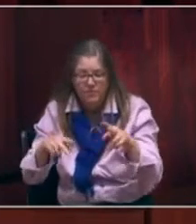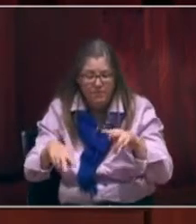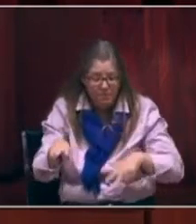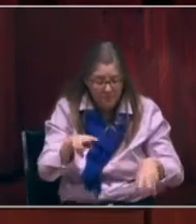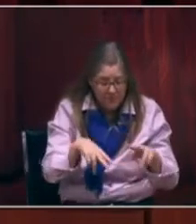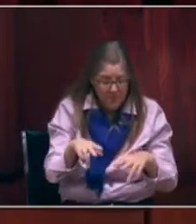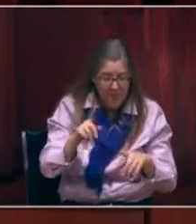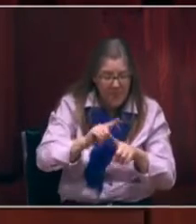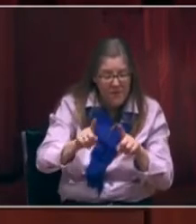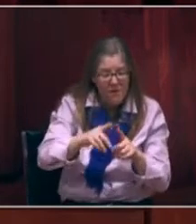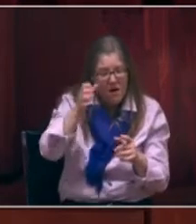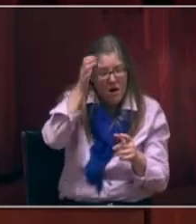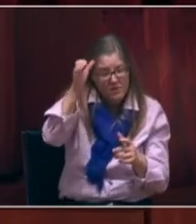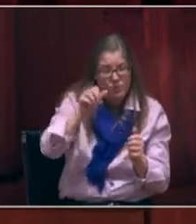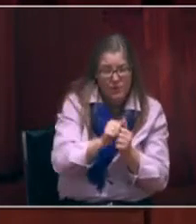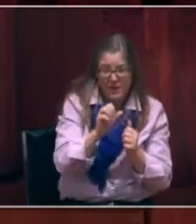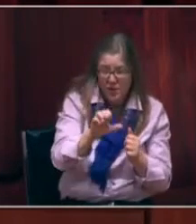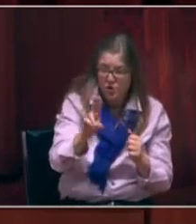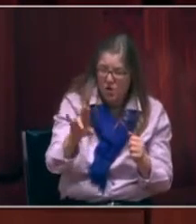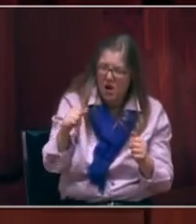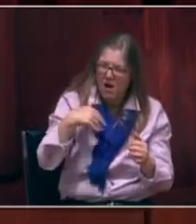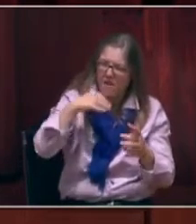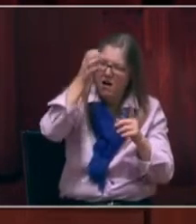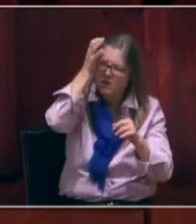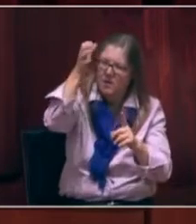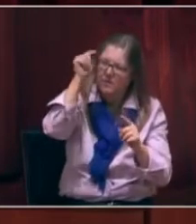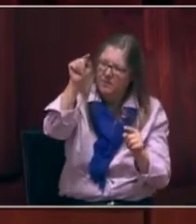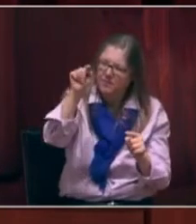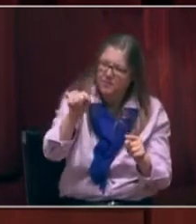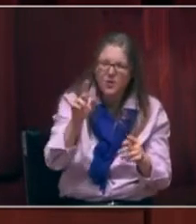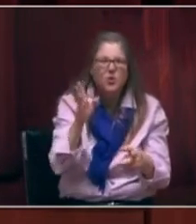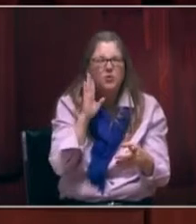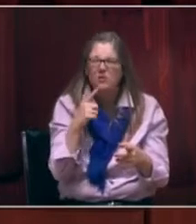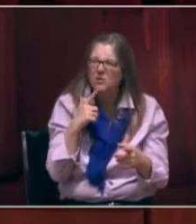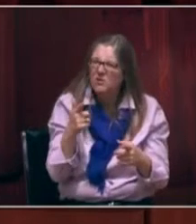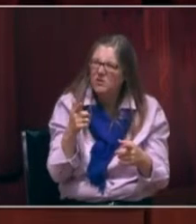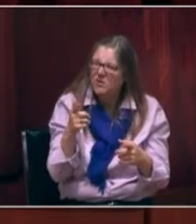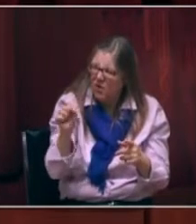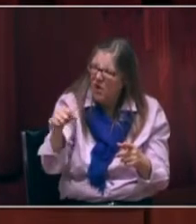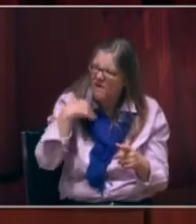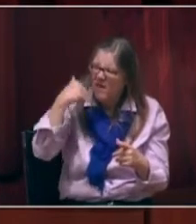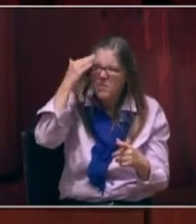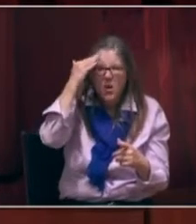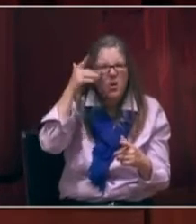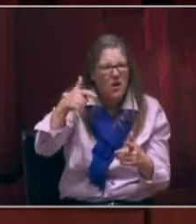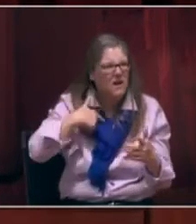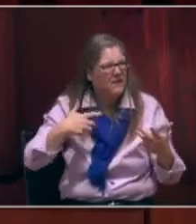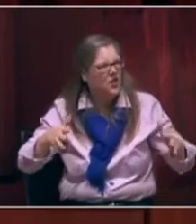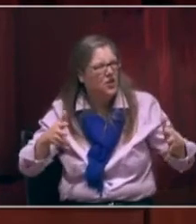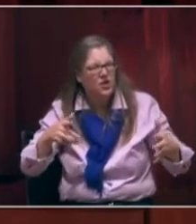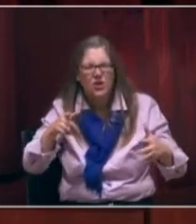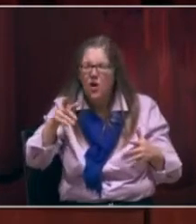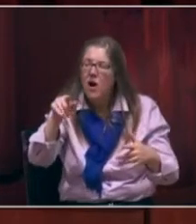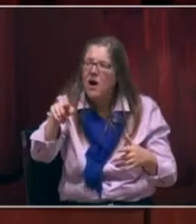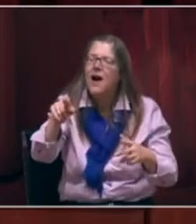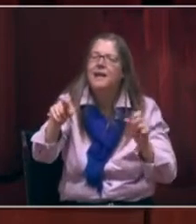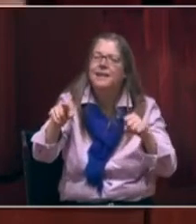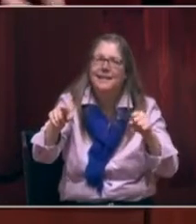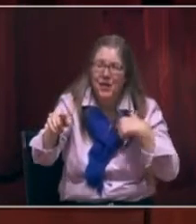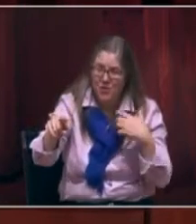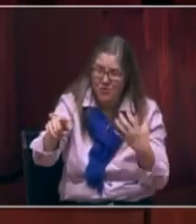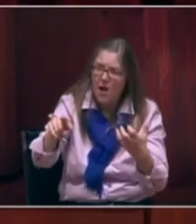over today, you're going to find that there's some familiarity there. You're like, man, we already do that. Or we were actually thinking about doing that, but we didn't